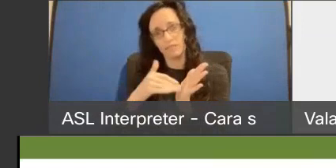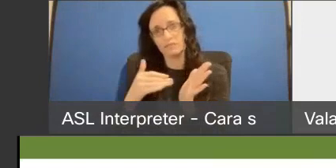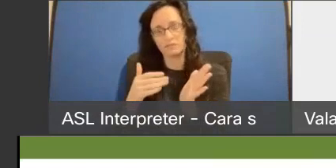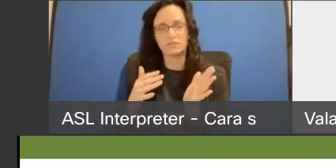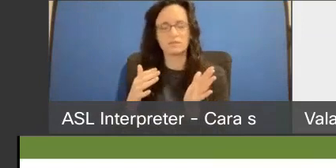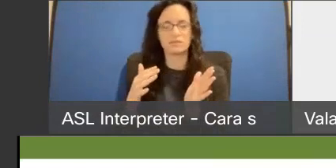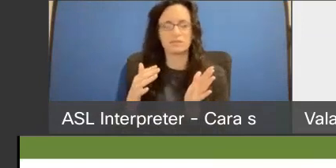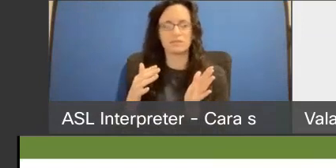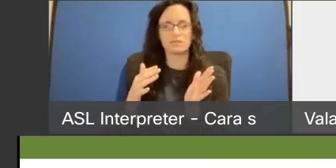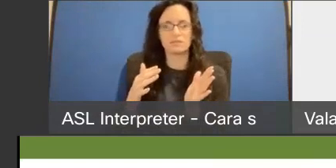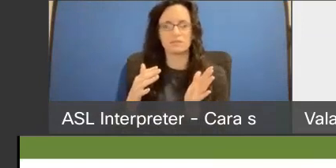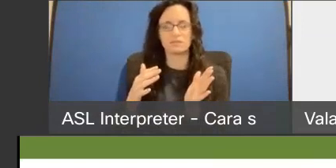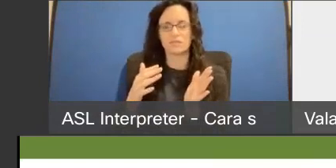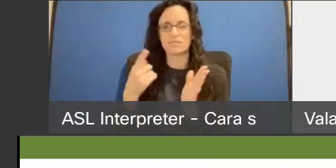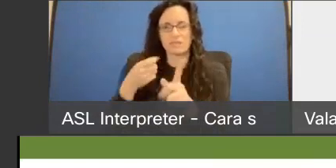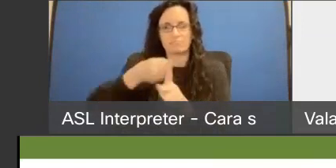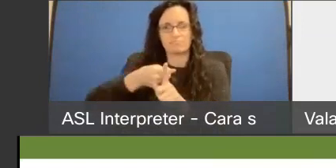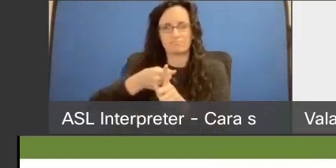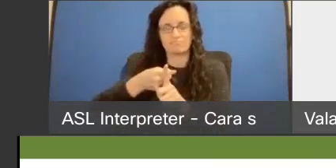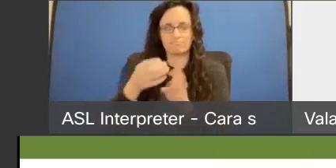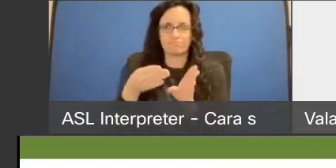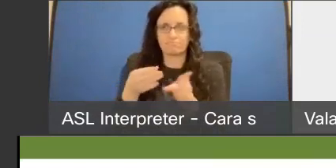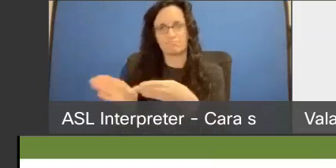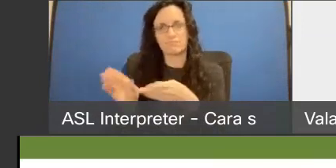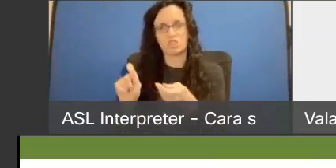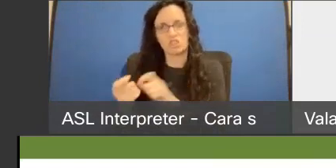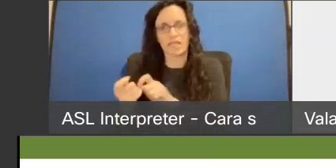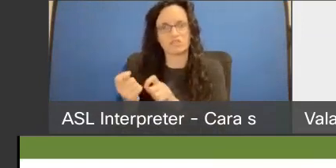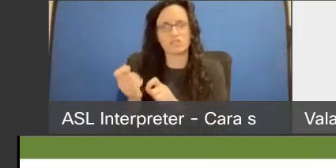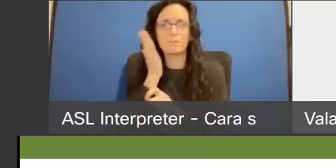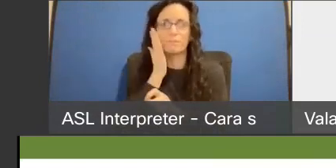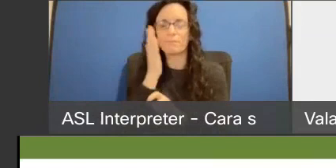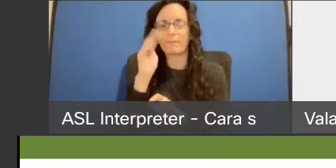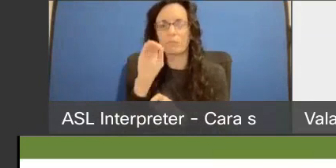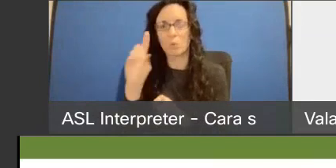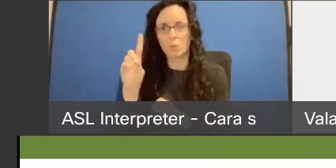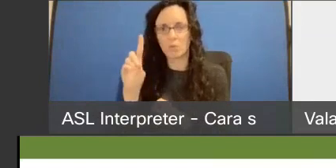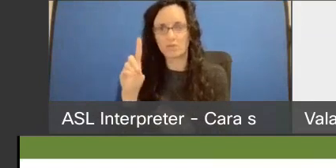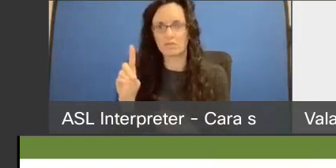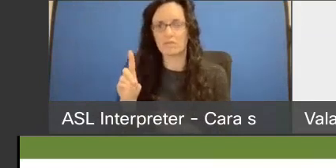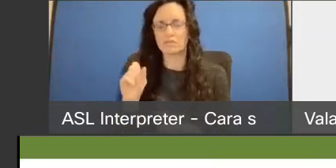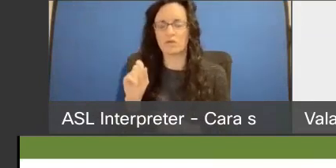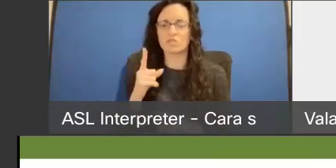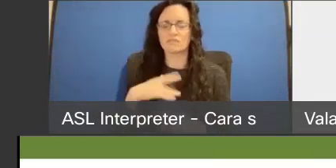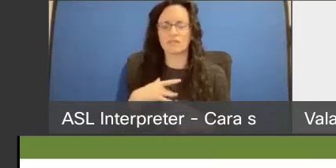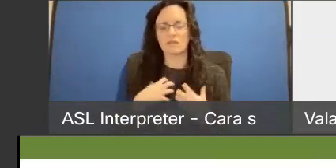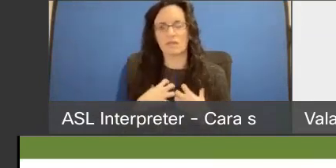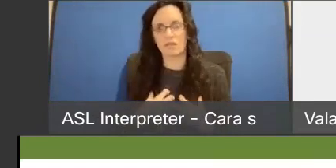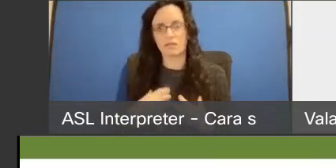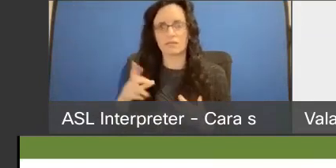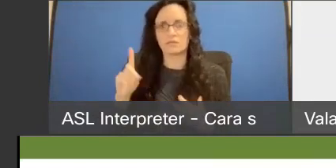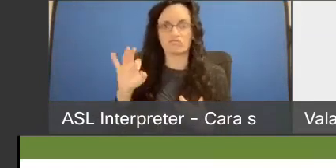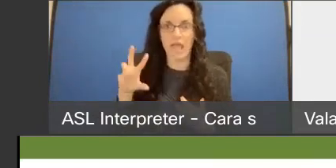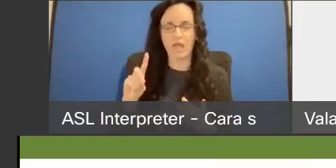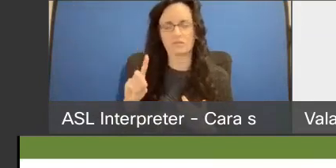this significant mood change, right? So the anxiety is like crawling out of their skin anxiety. It's dread. It's a sense of hopelessness. This